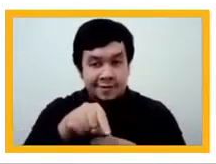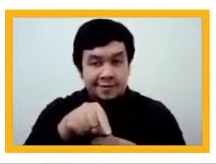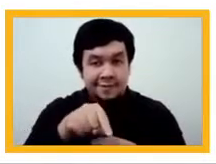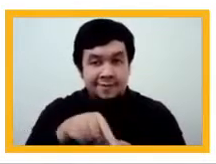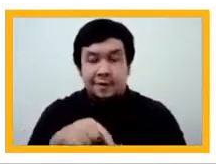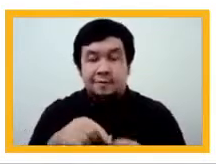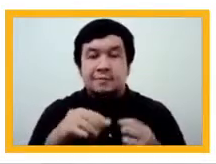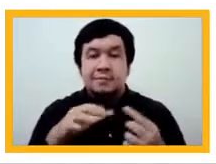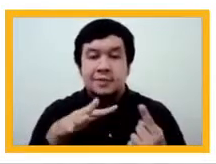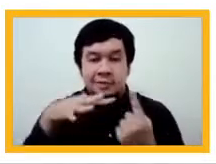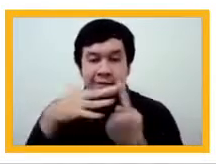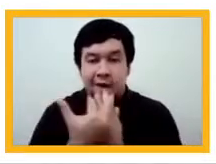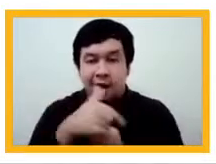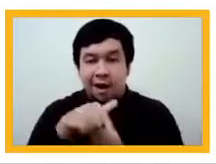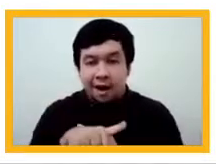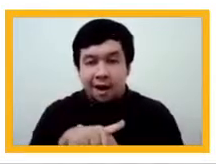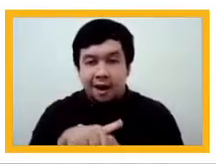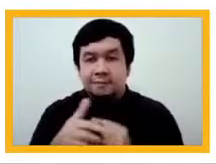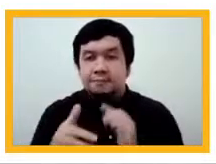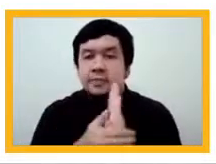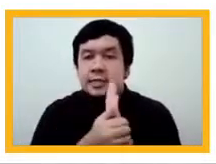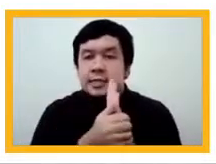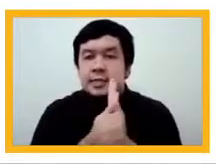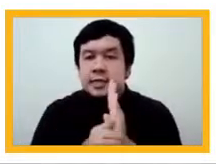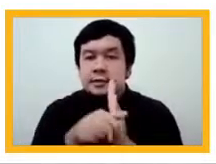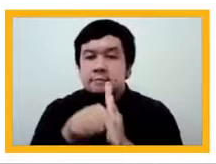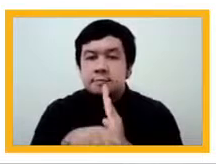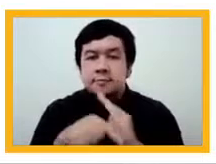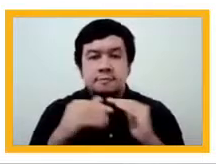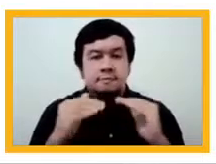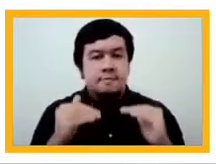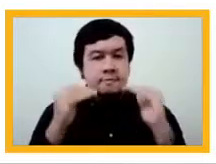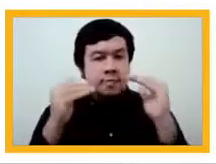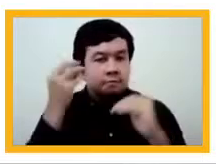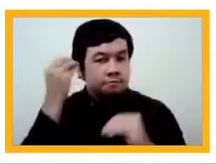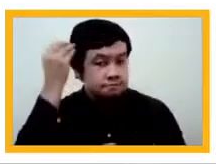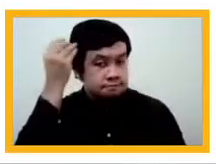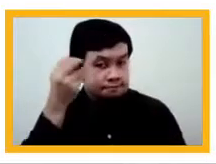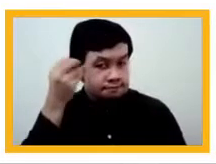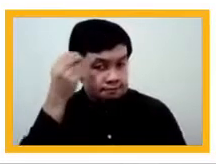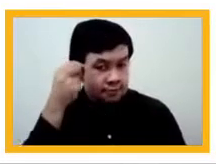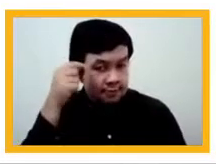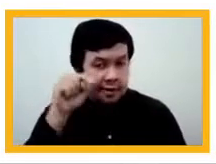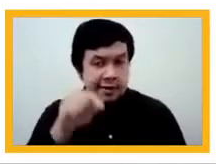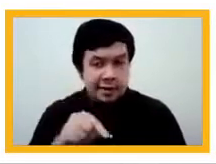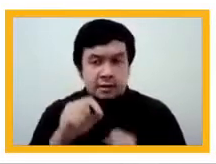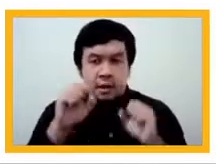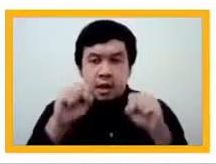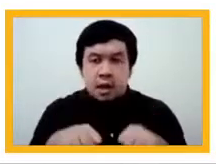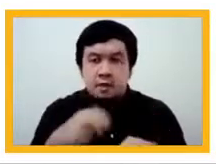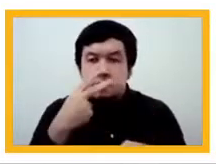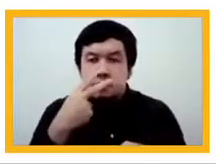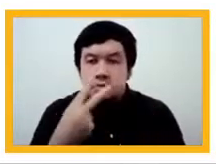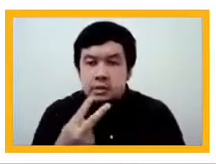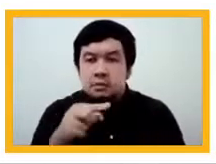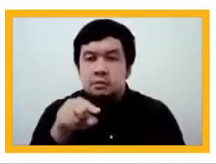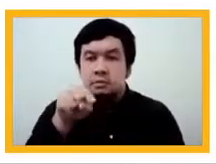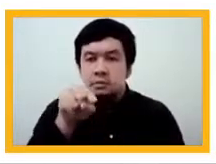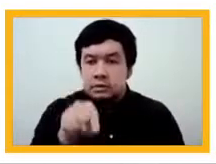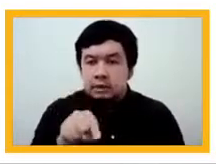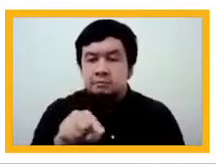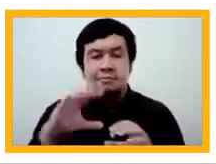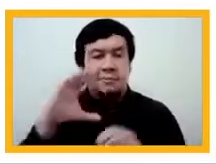order cognitive skills than for basic or technical skills. Maybe the universities or our education system in